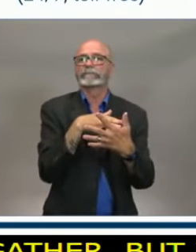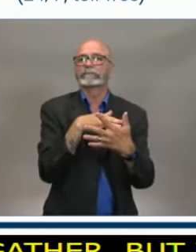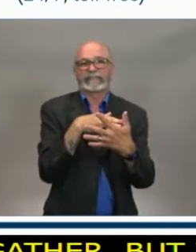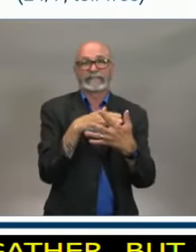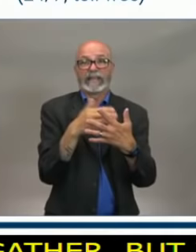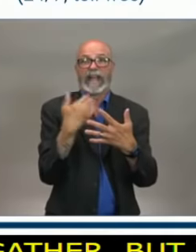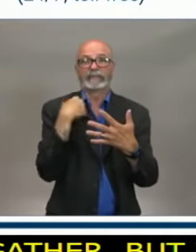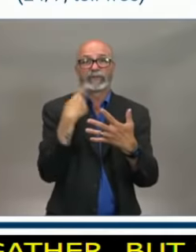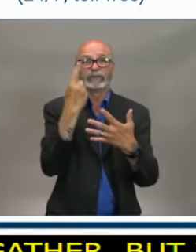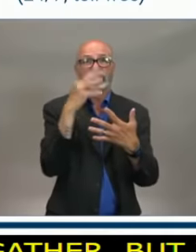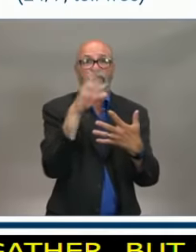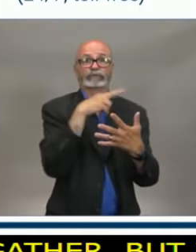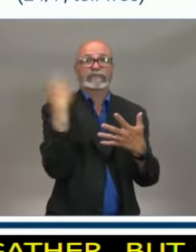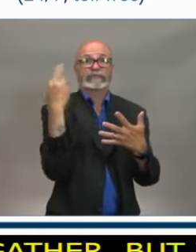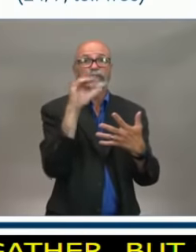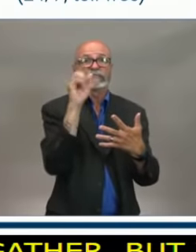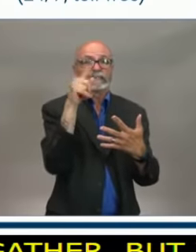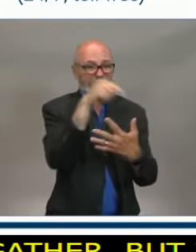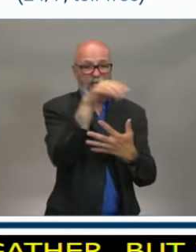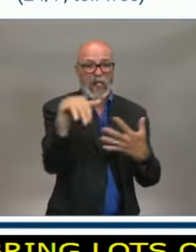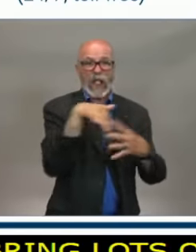and we have to be very careful in that area.